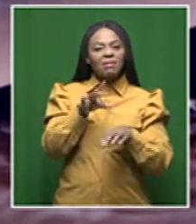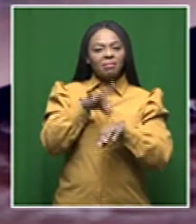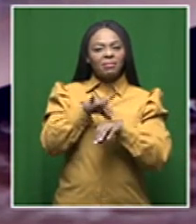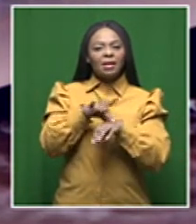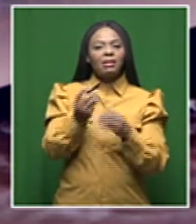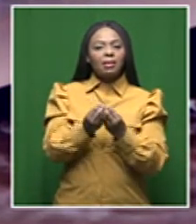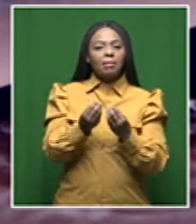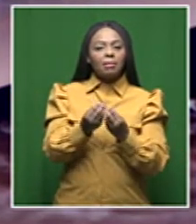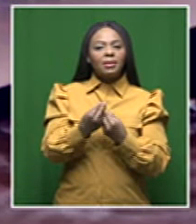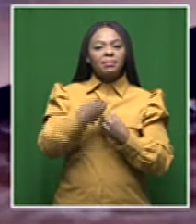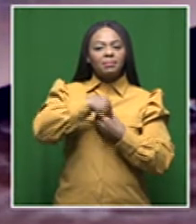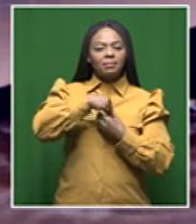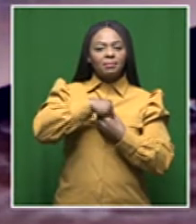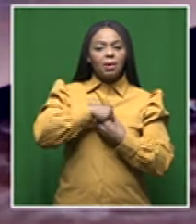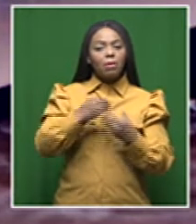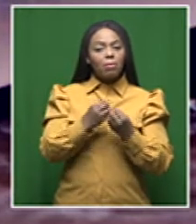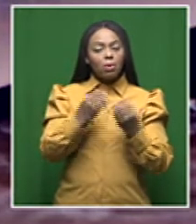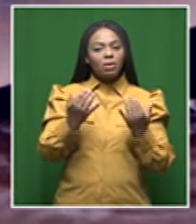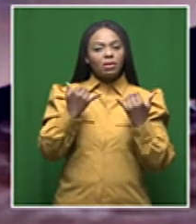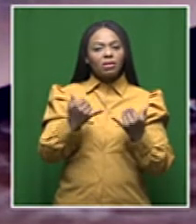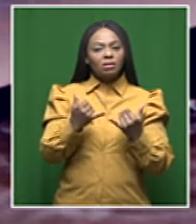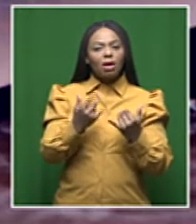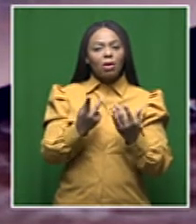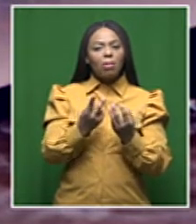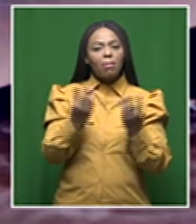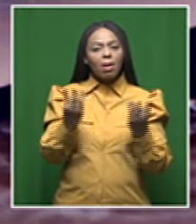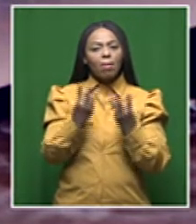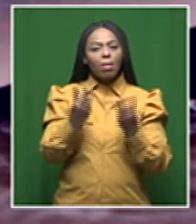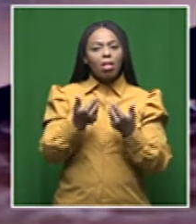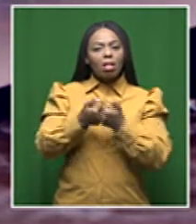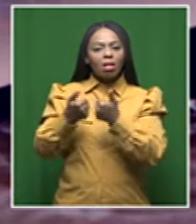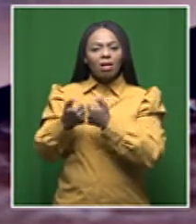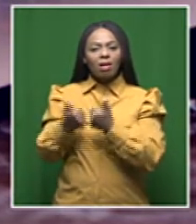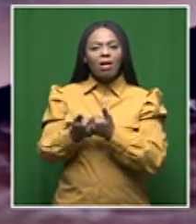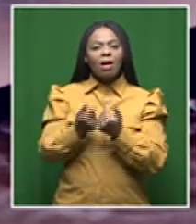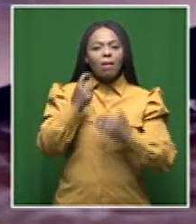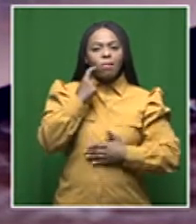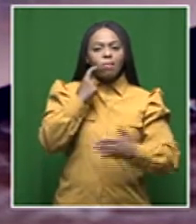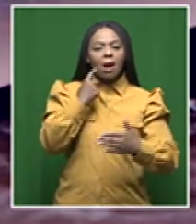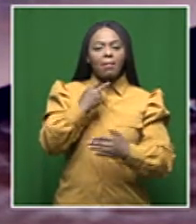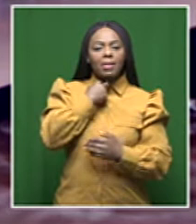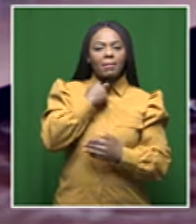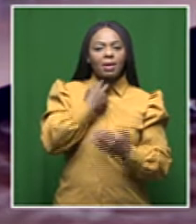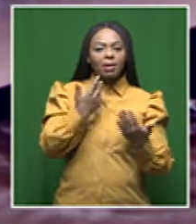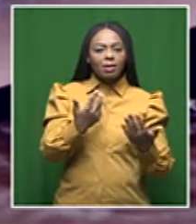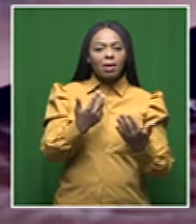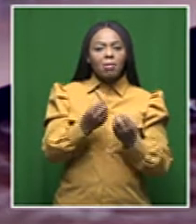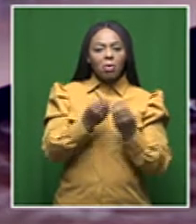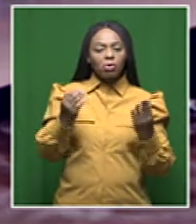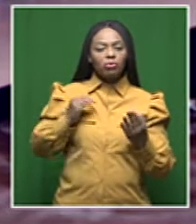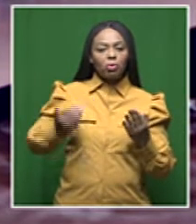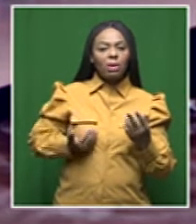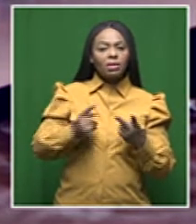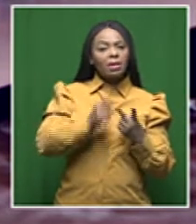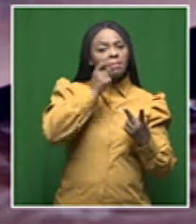a surprisingly large number of growing couples that are around the world. Now, this includes problems related to females as well as